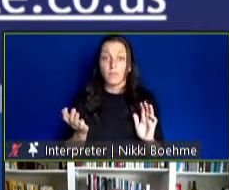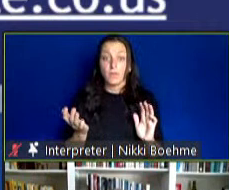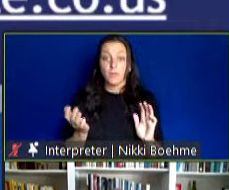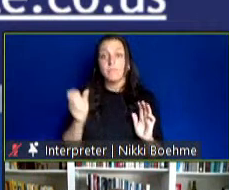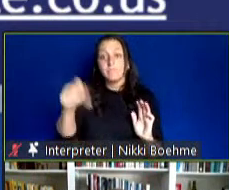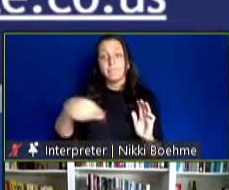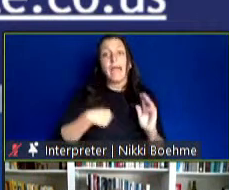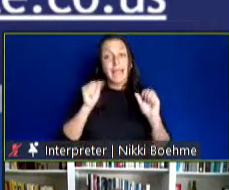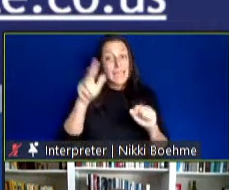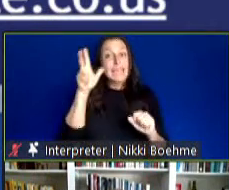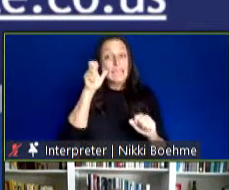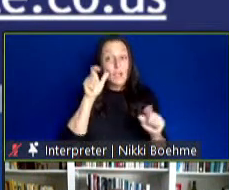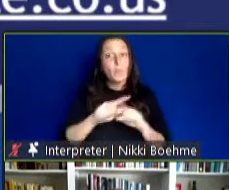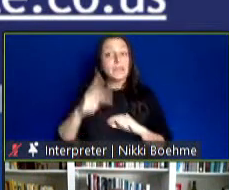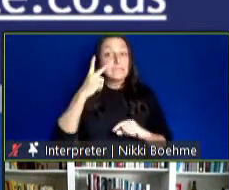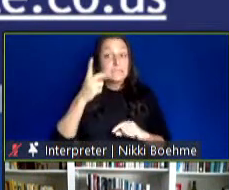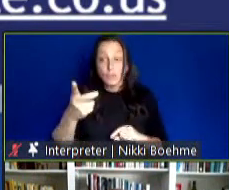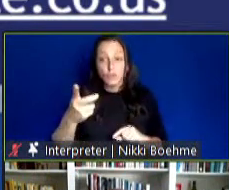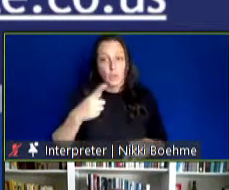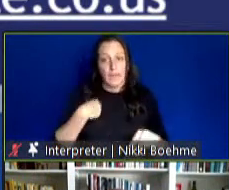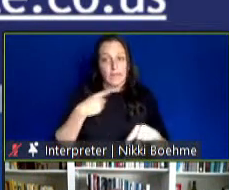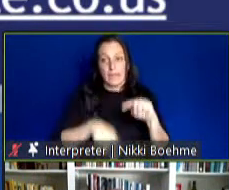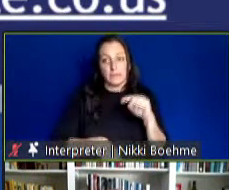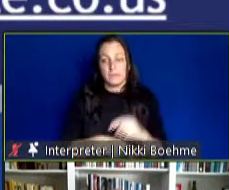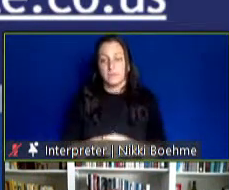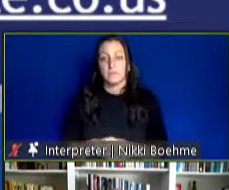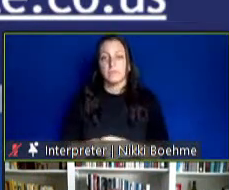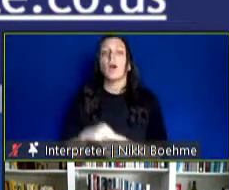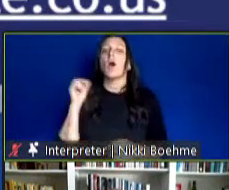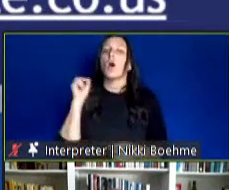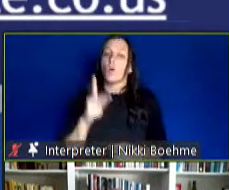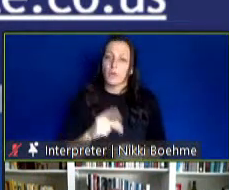Yes, I can hear you, but I can't see you. Okay.